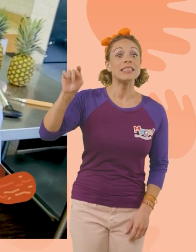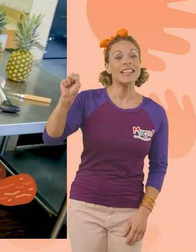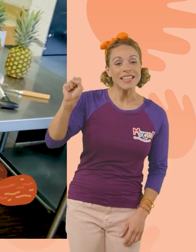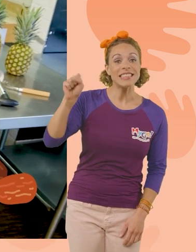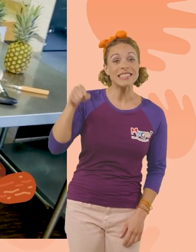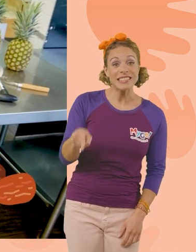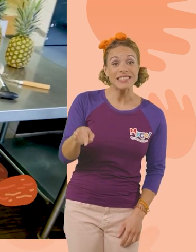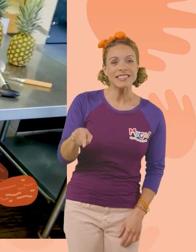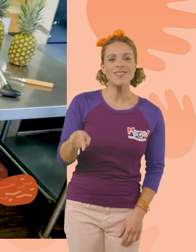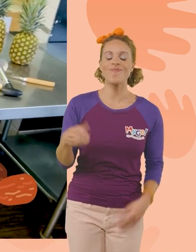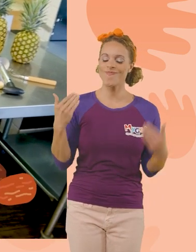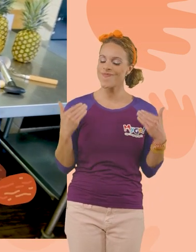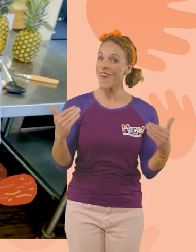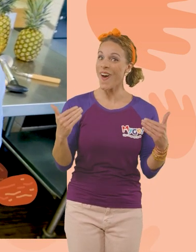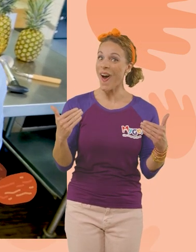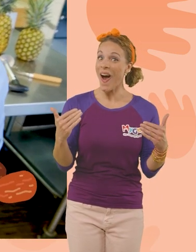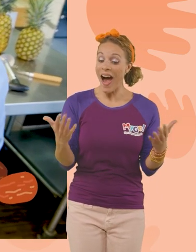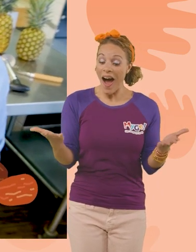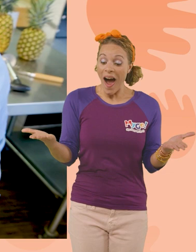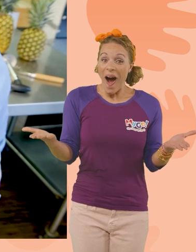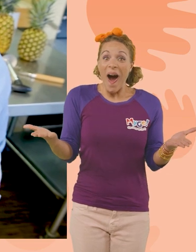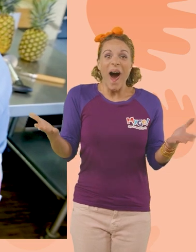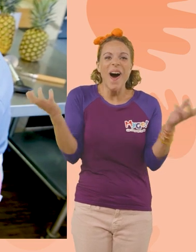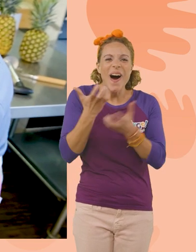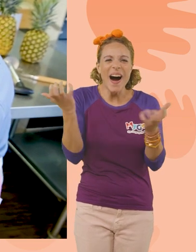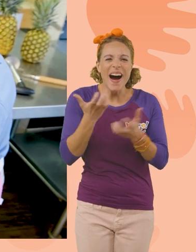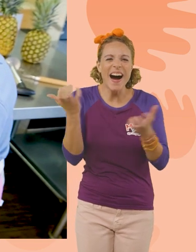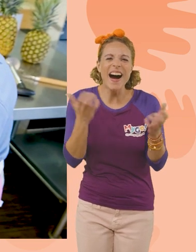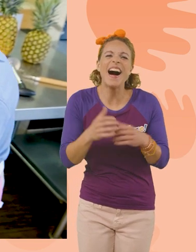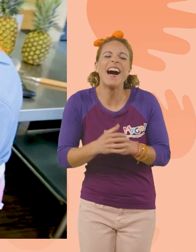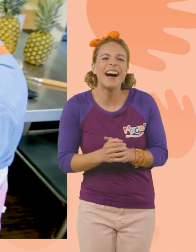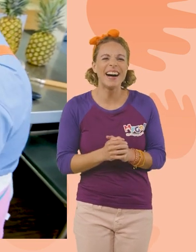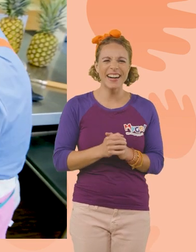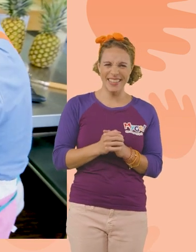dates. Here we go. Whoa!